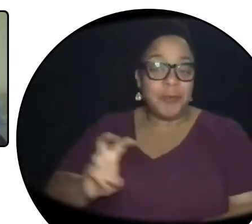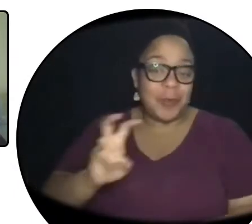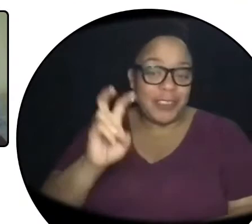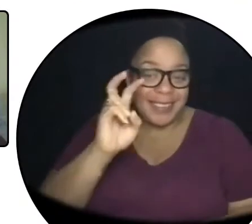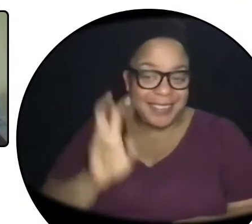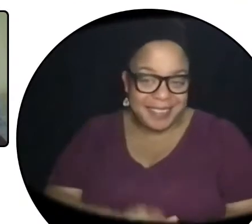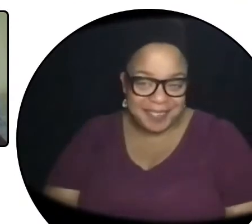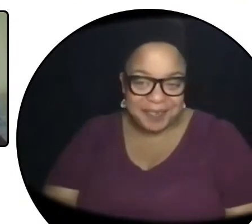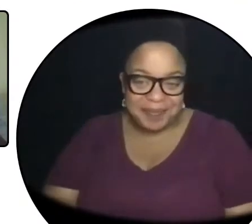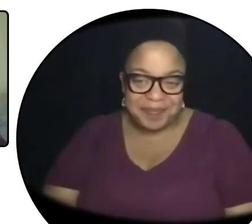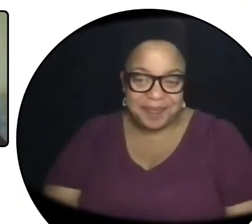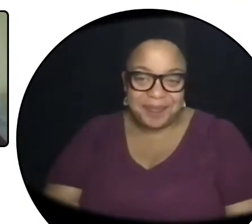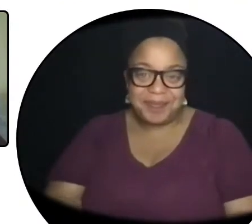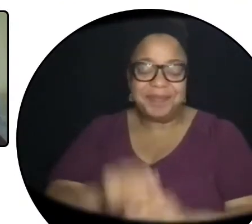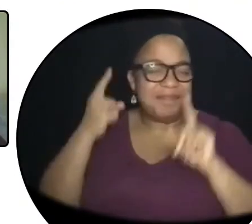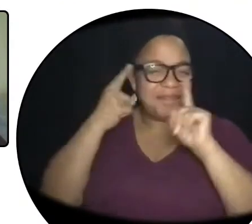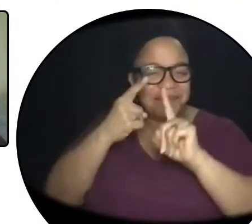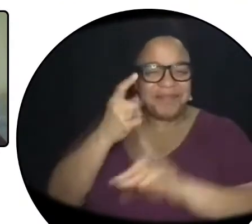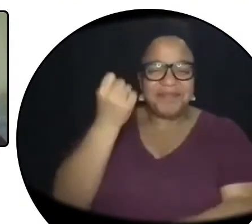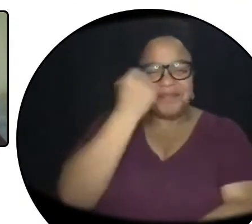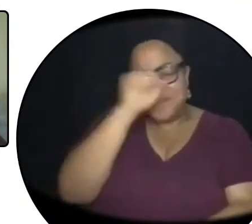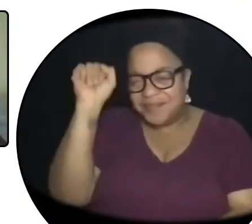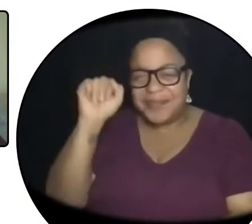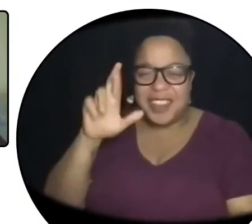revolutionary, abolitionist,